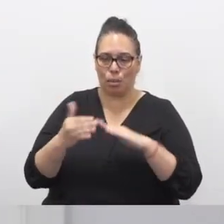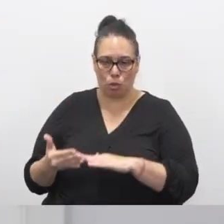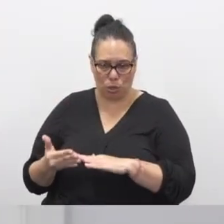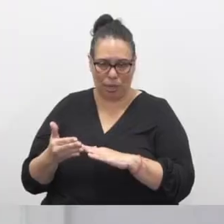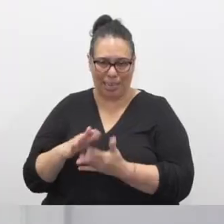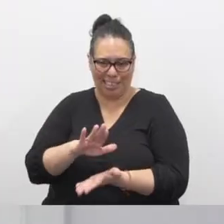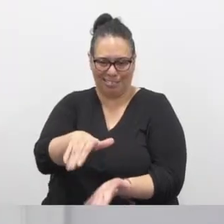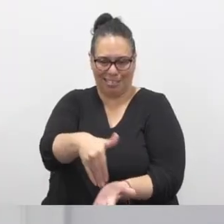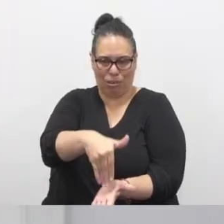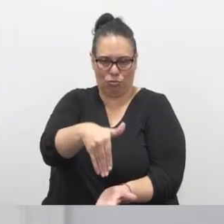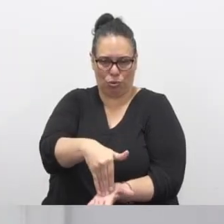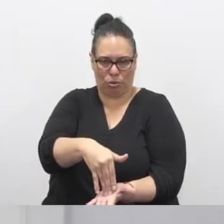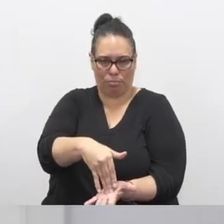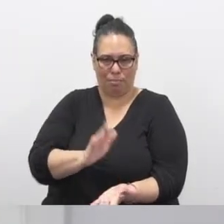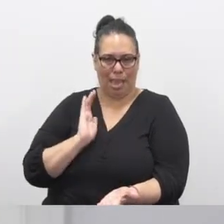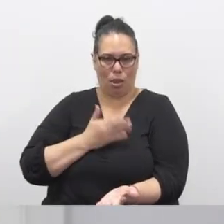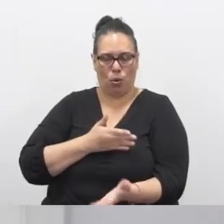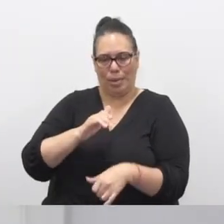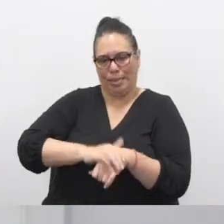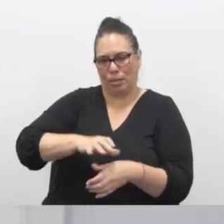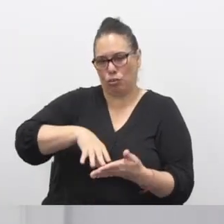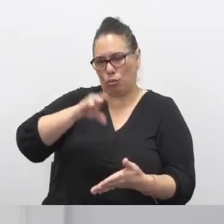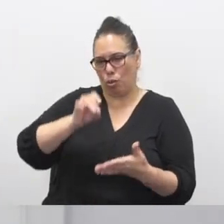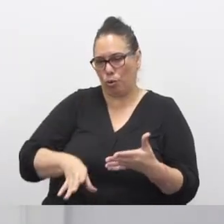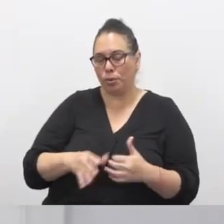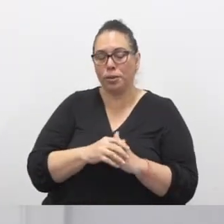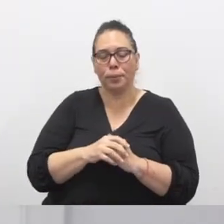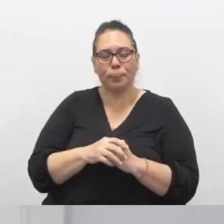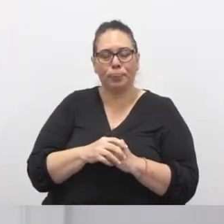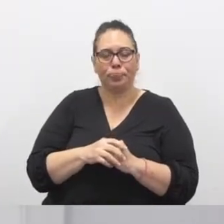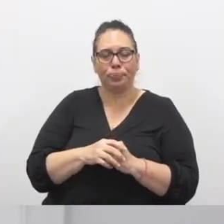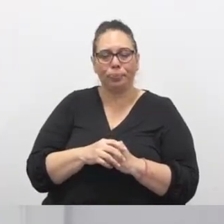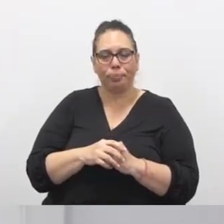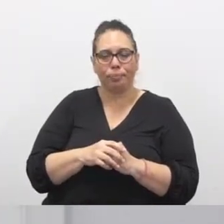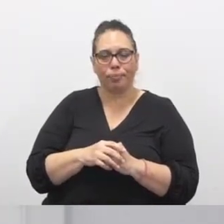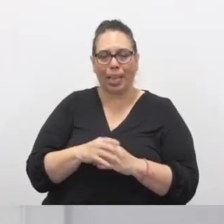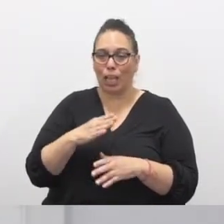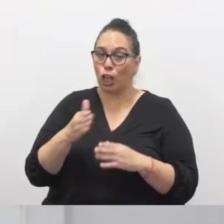centered around our English learners. And that concludes my report.